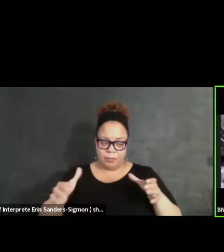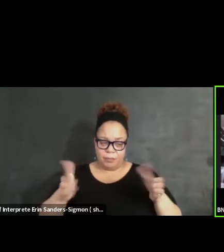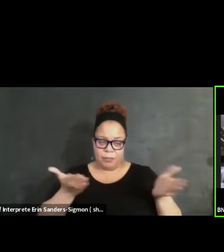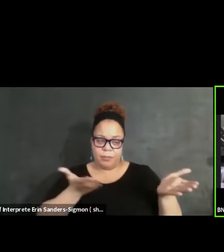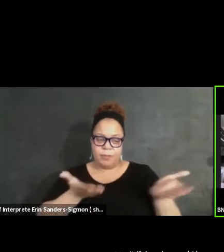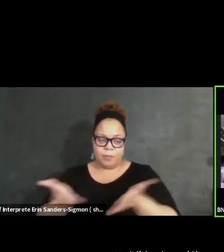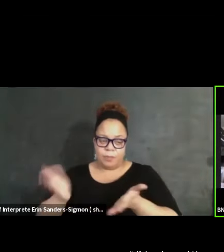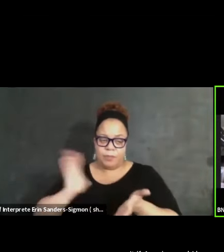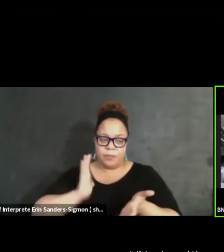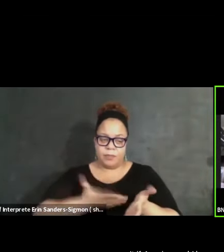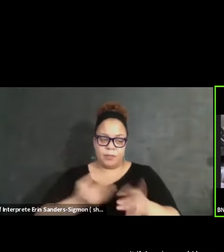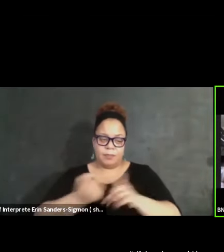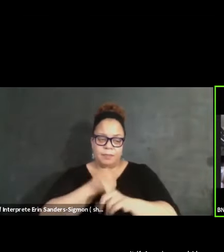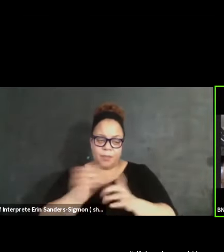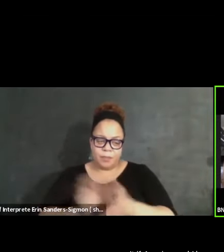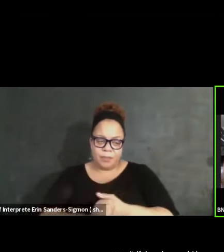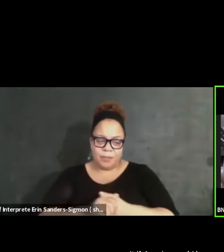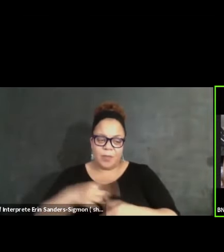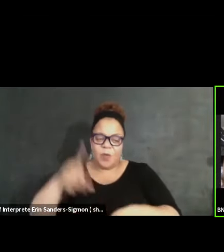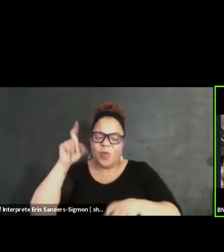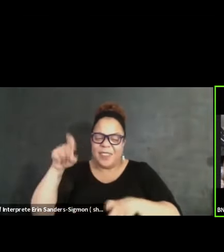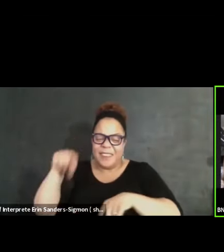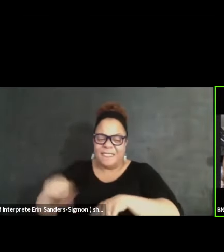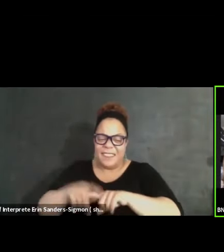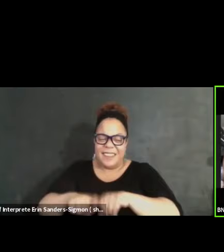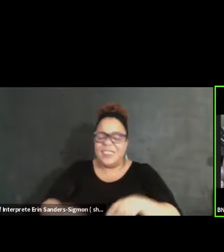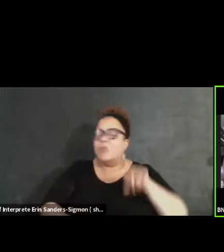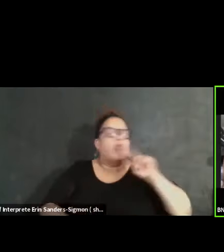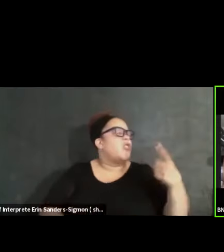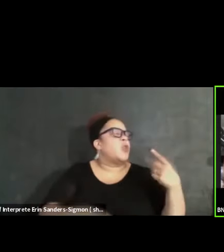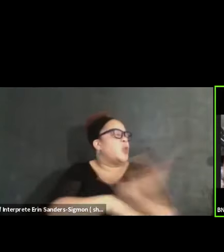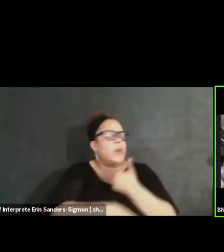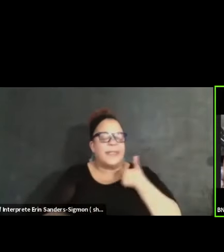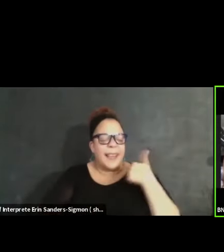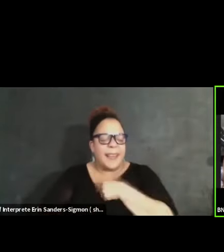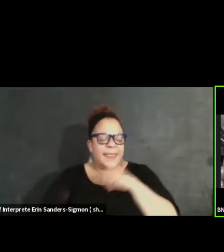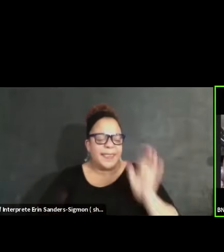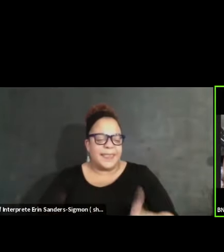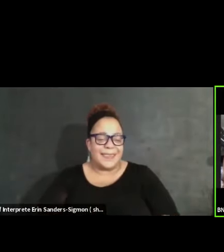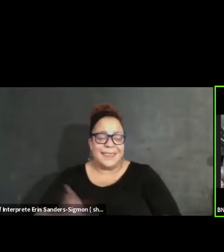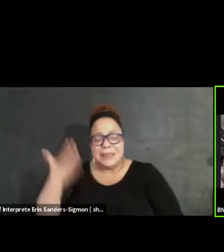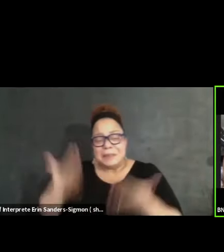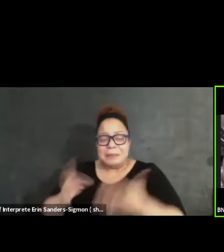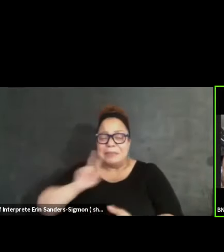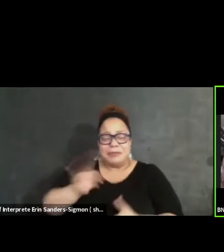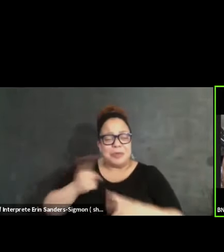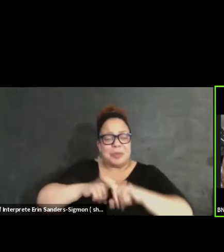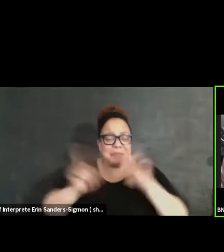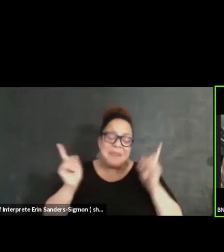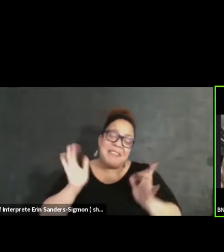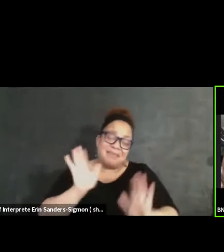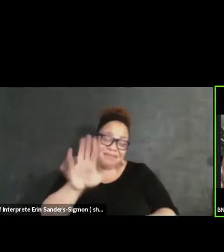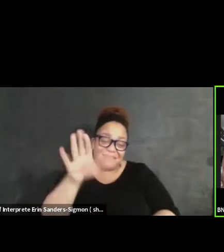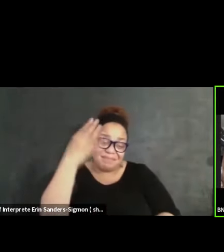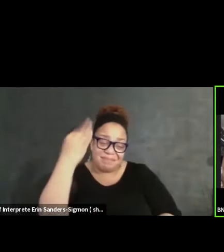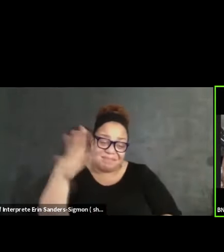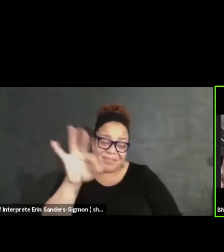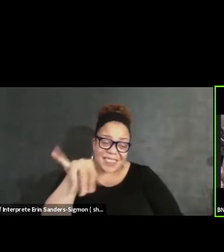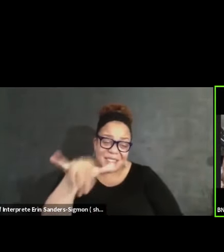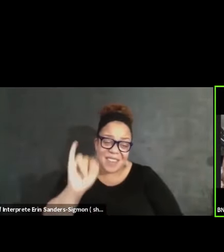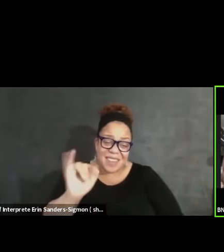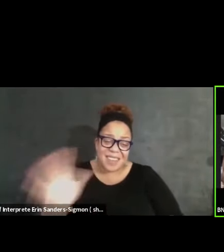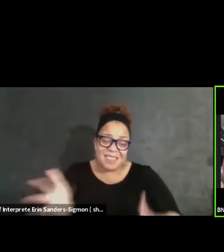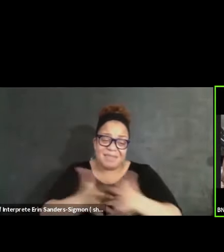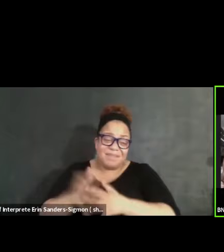You used us. Well, what you're saying might be true, but just like me, America loves my father more than it loves